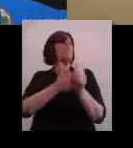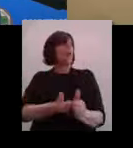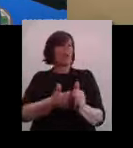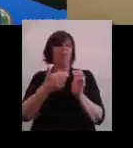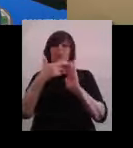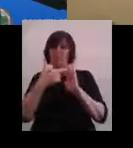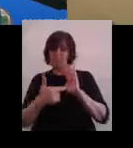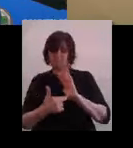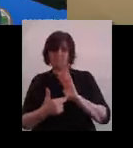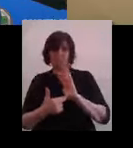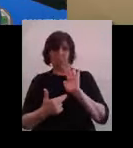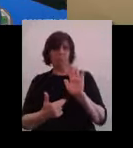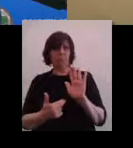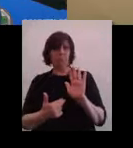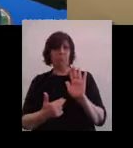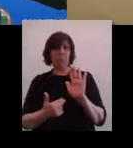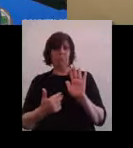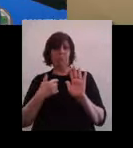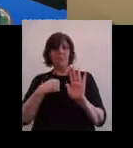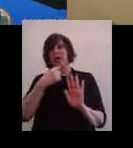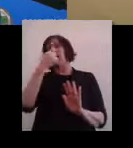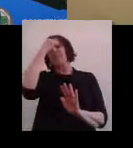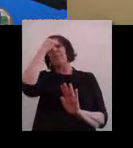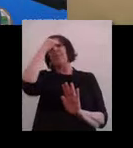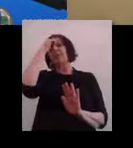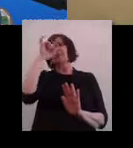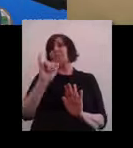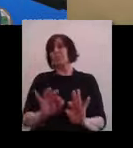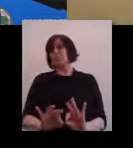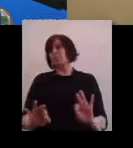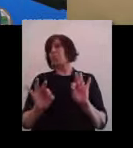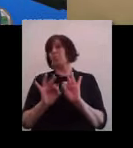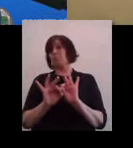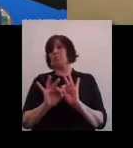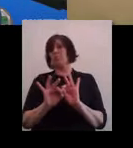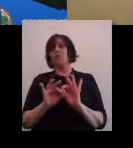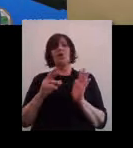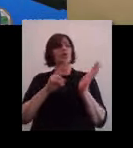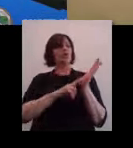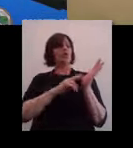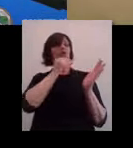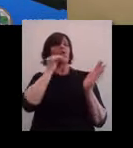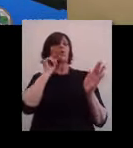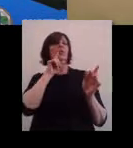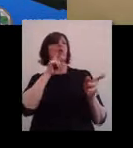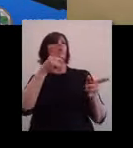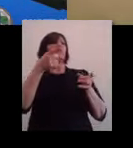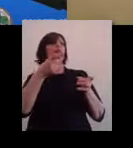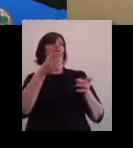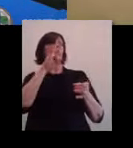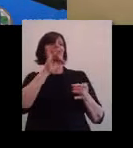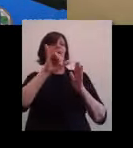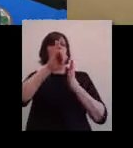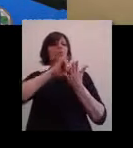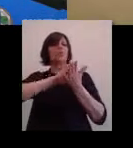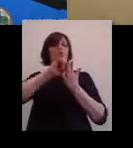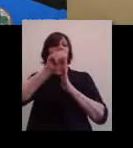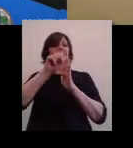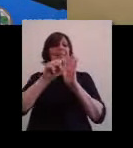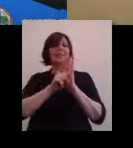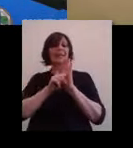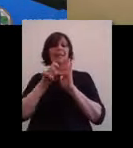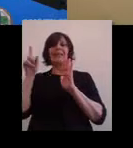I think that would be very significant because nursing homes are regulated by New York State, and New York State could shut down the nursing home if they